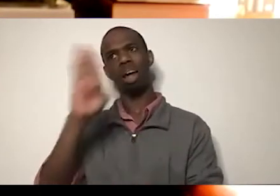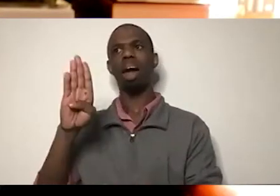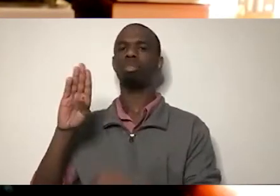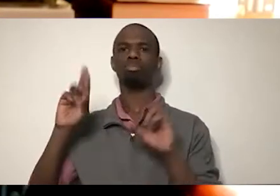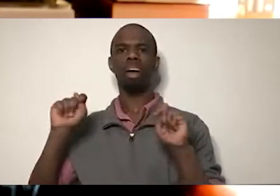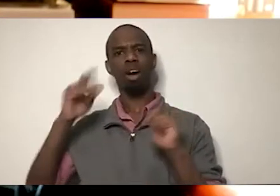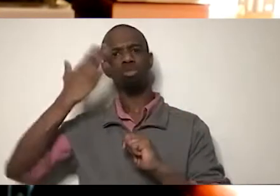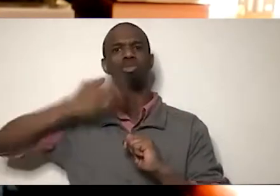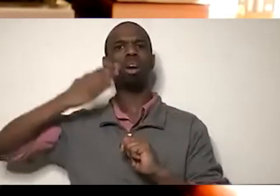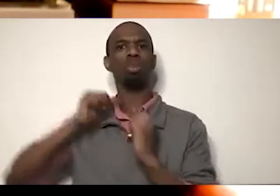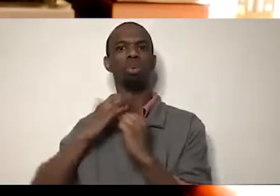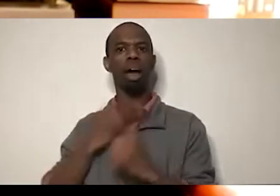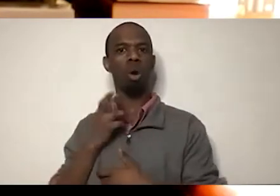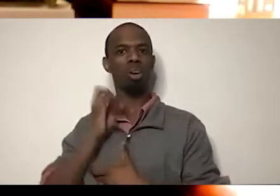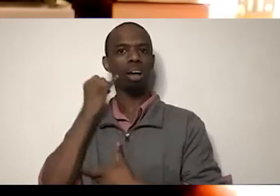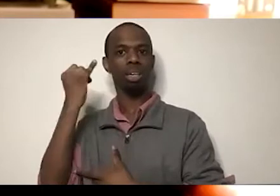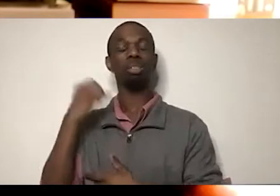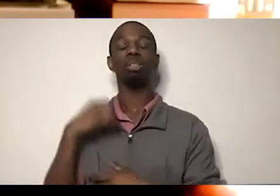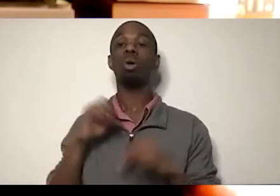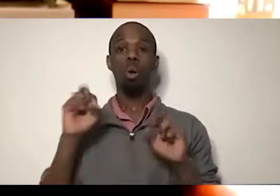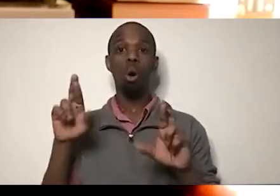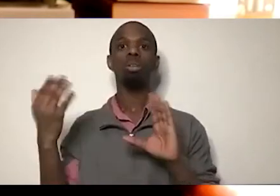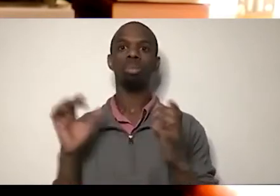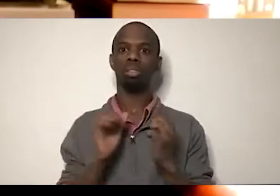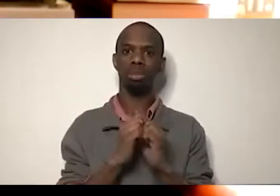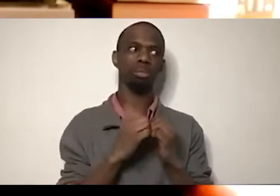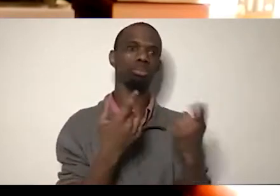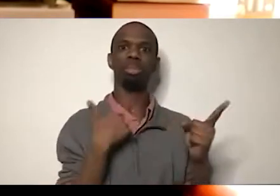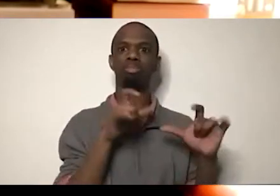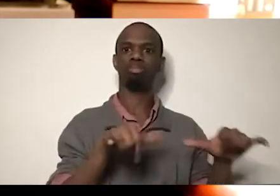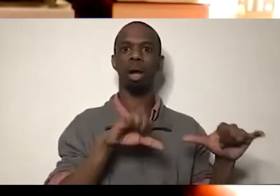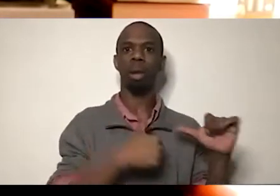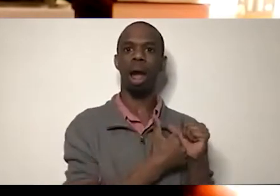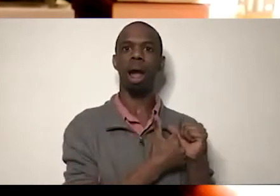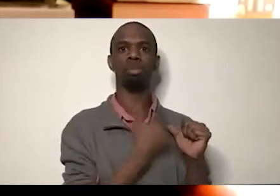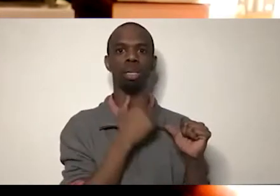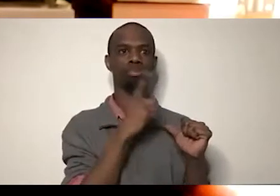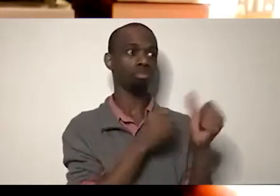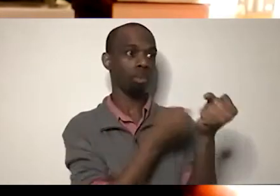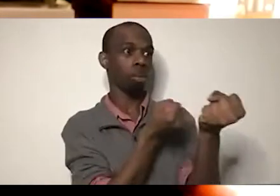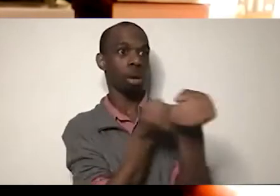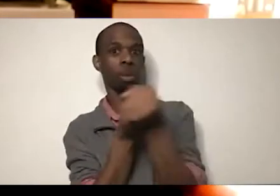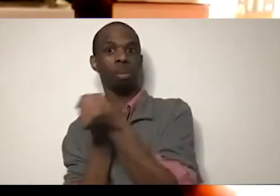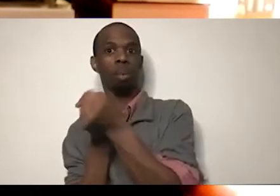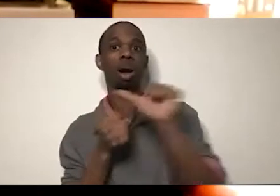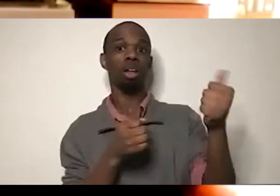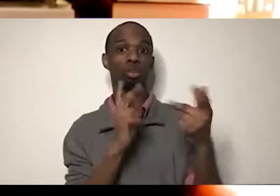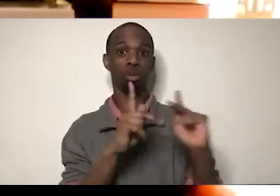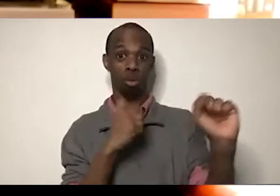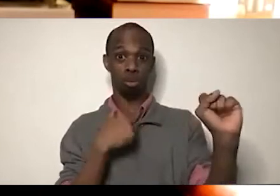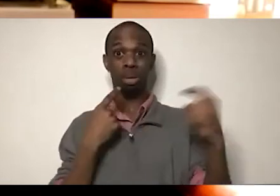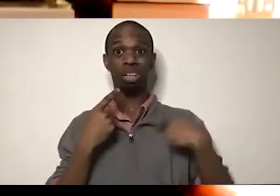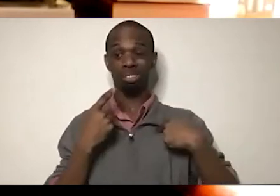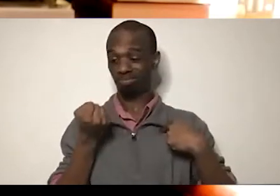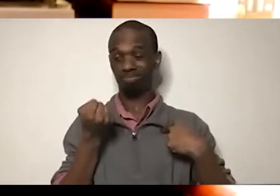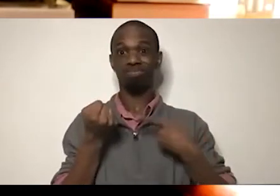it wasn't something I'd ever thought about. And I decided I would take that risk. And so I ran as Democratic district leader